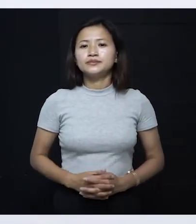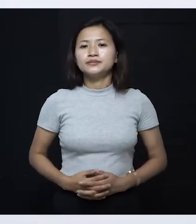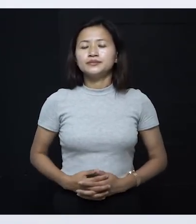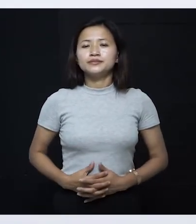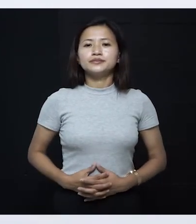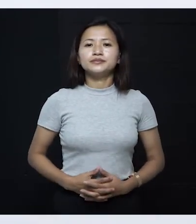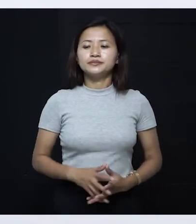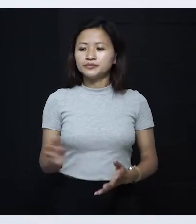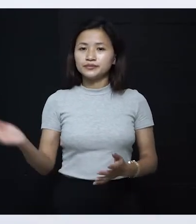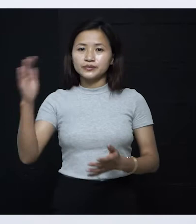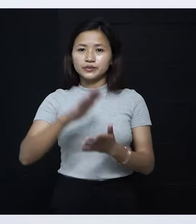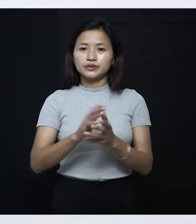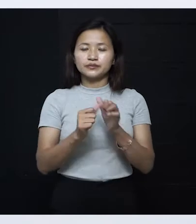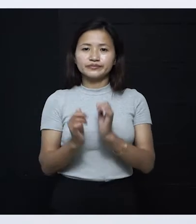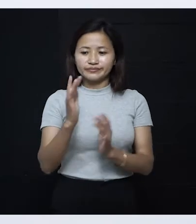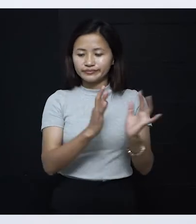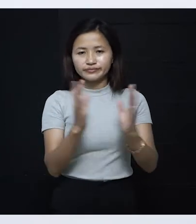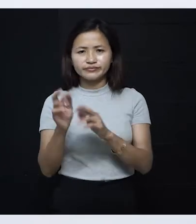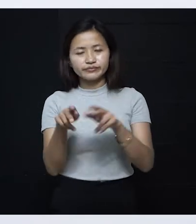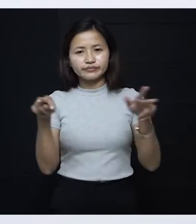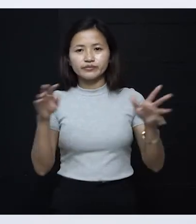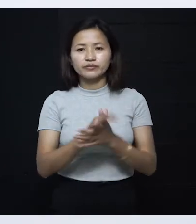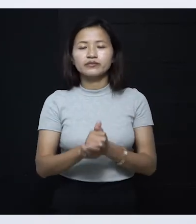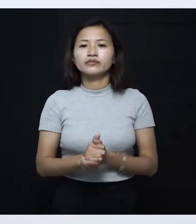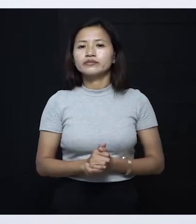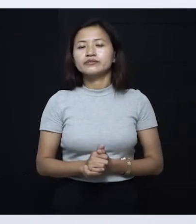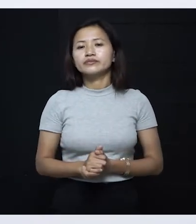So coming to agriculture,